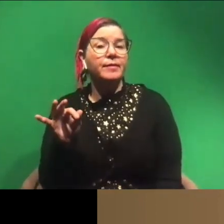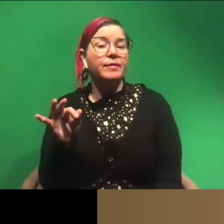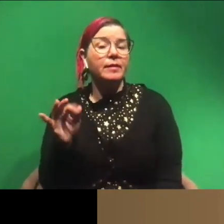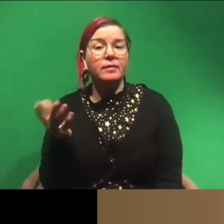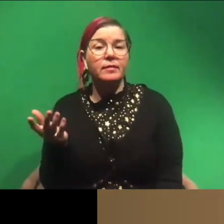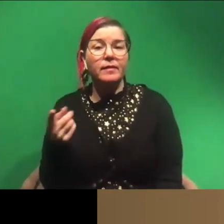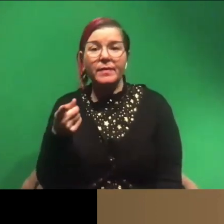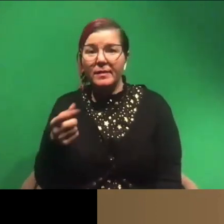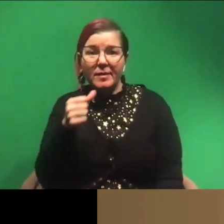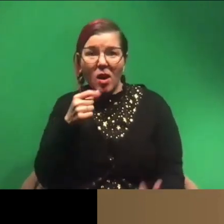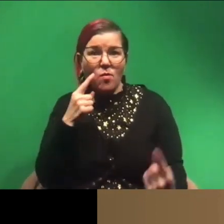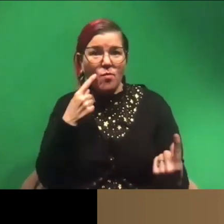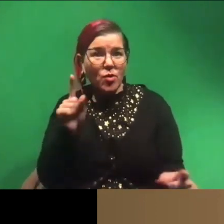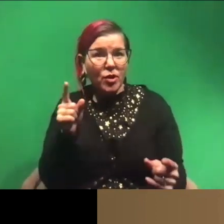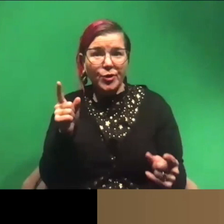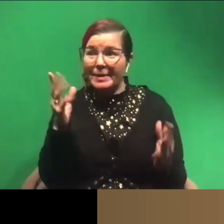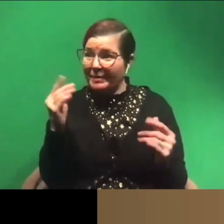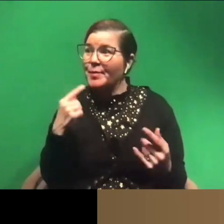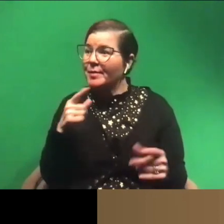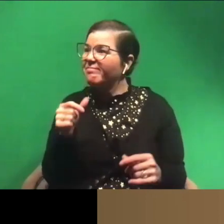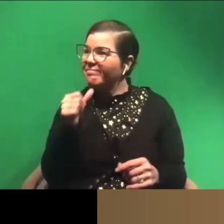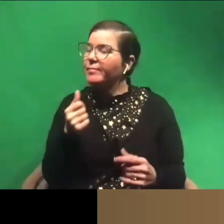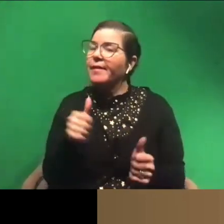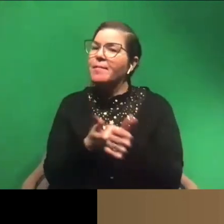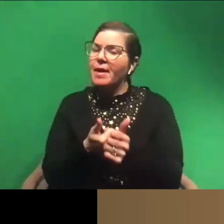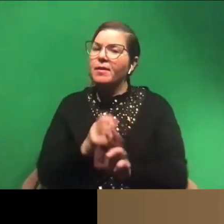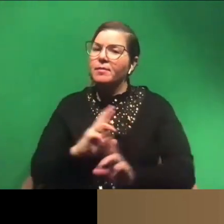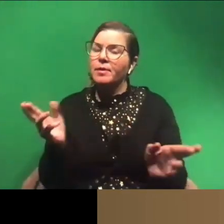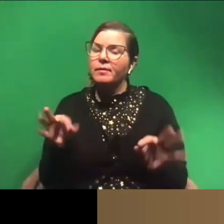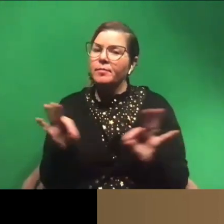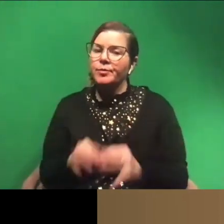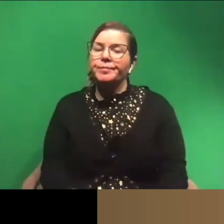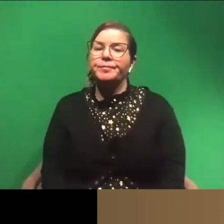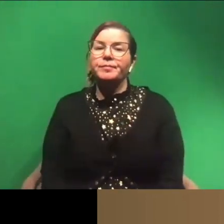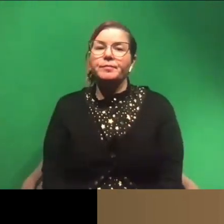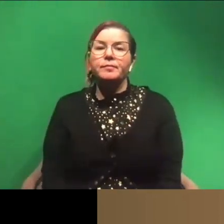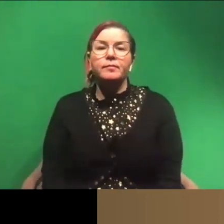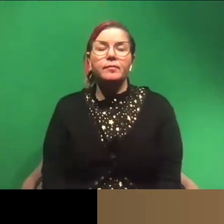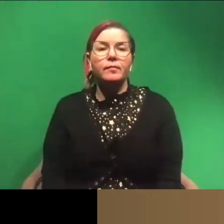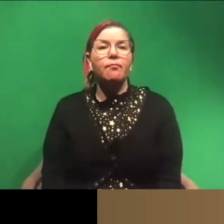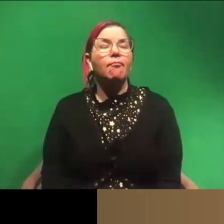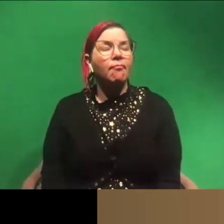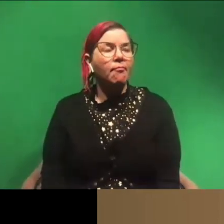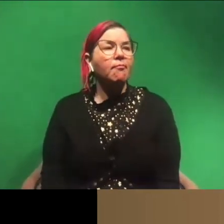what if this doesn't work when we expect it to work? So having backup plans is going to be really important. Very cool.